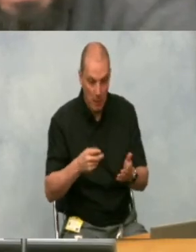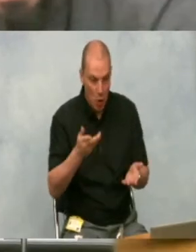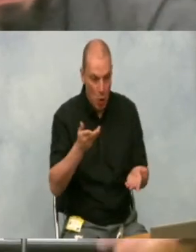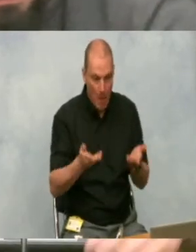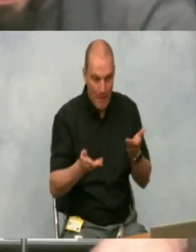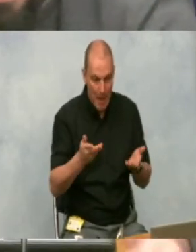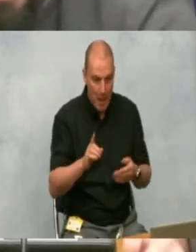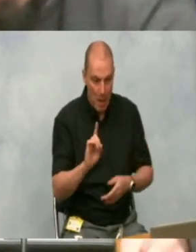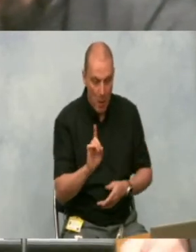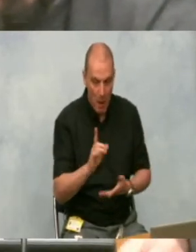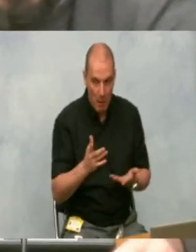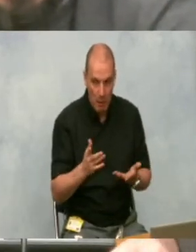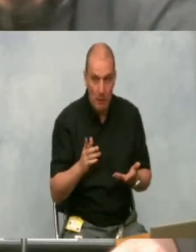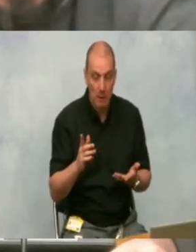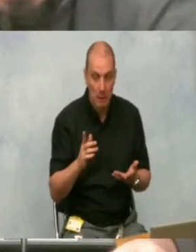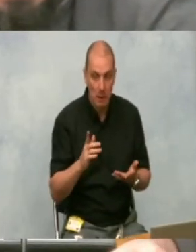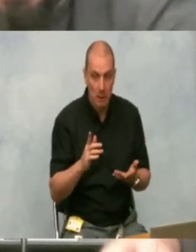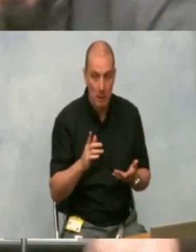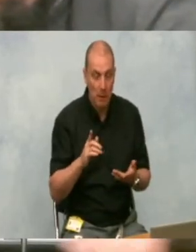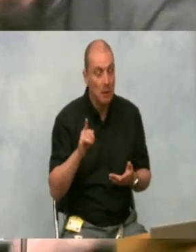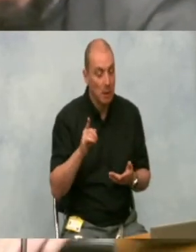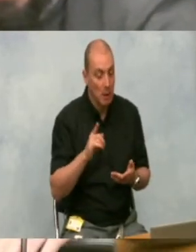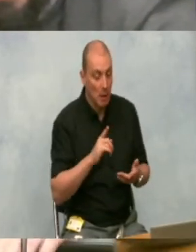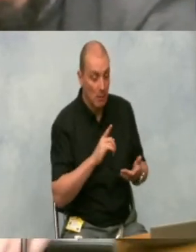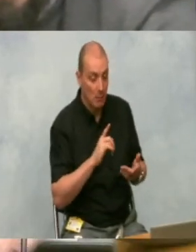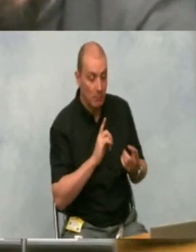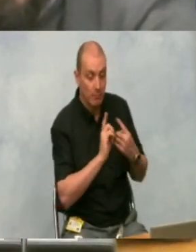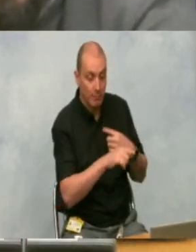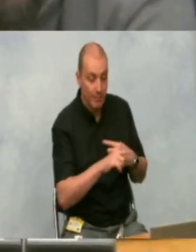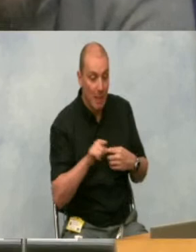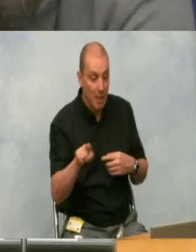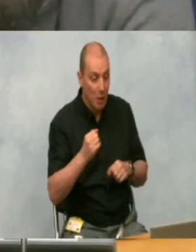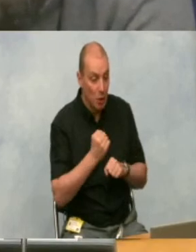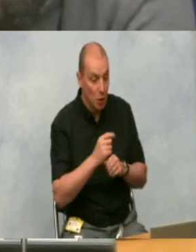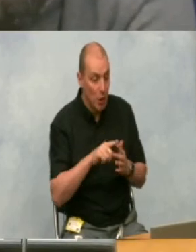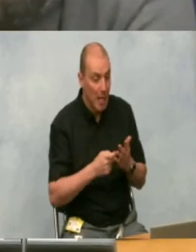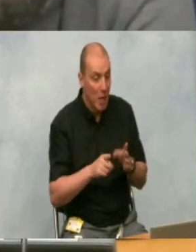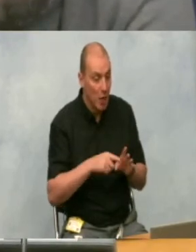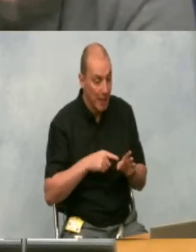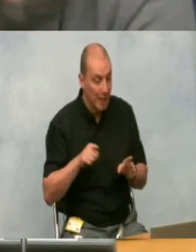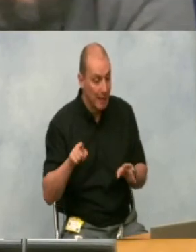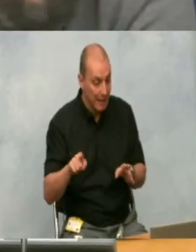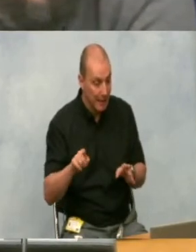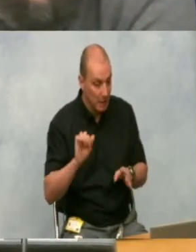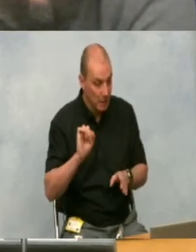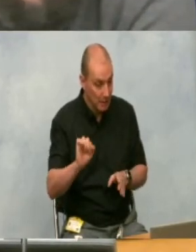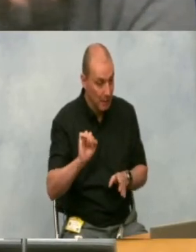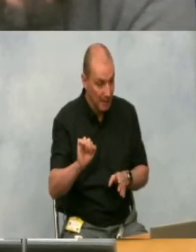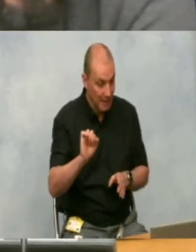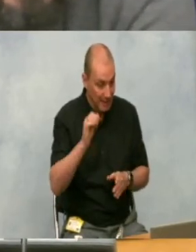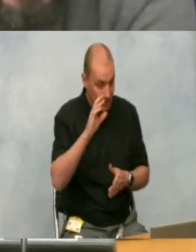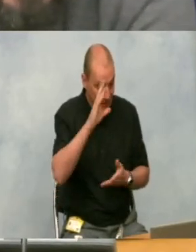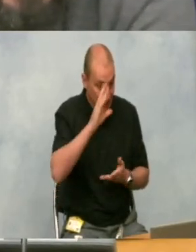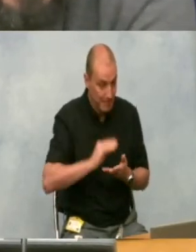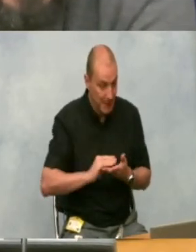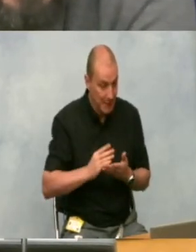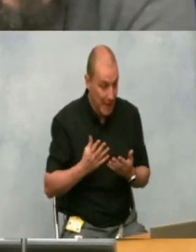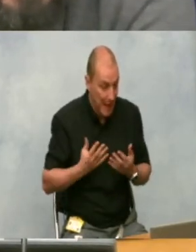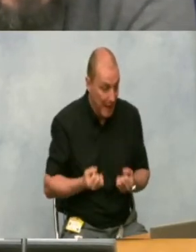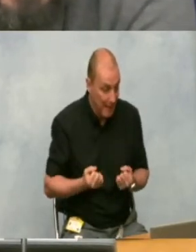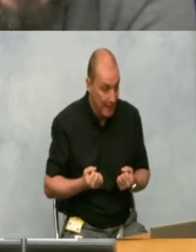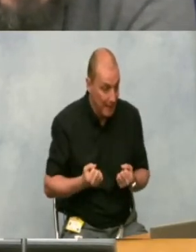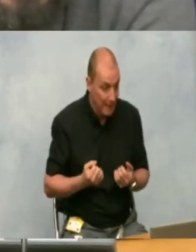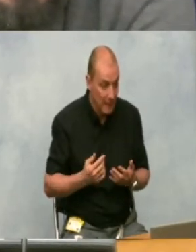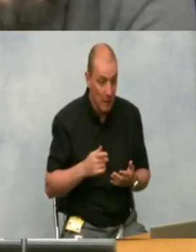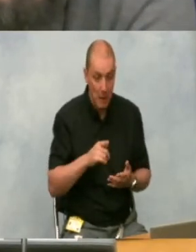here with expertise, but I think Jerry just intimated earlier when he was speaking that is his background. So perhaps we could have hired someone